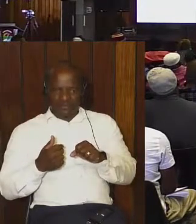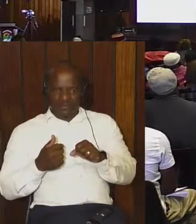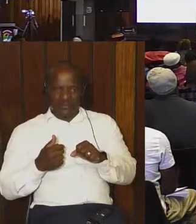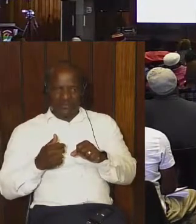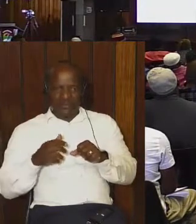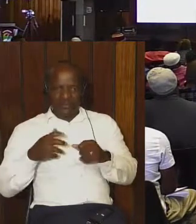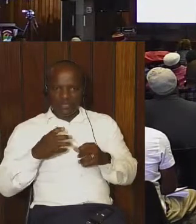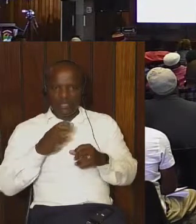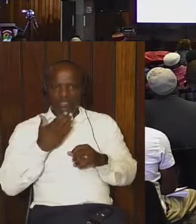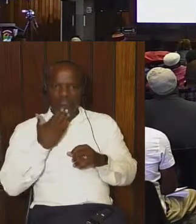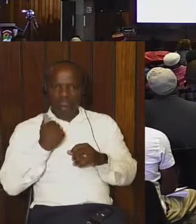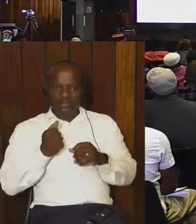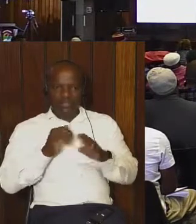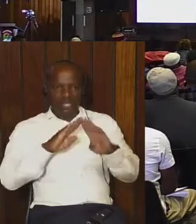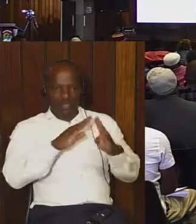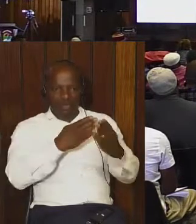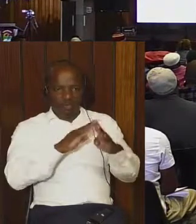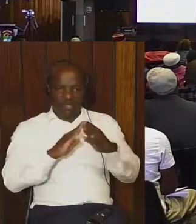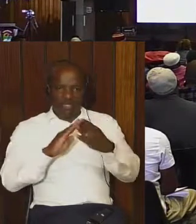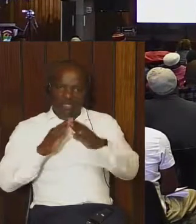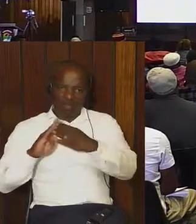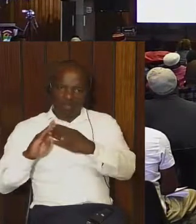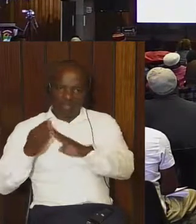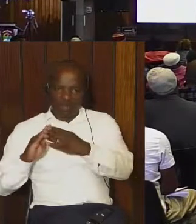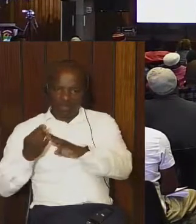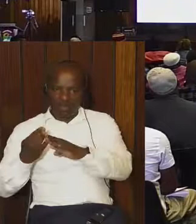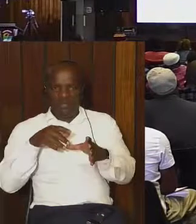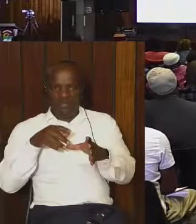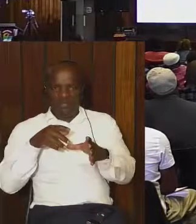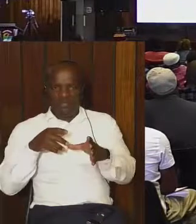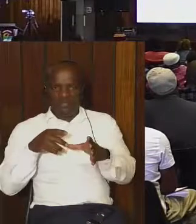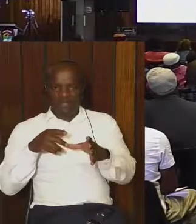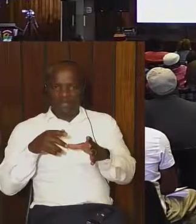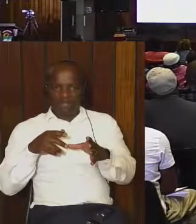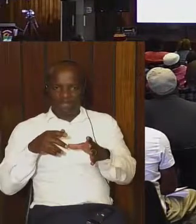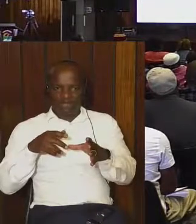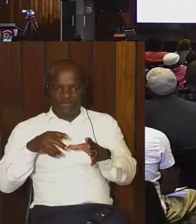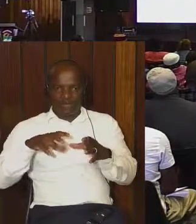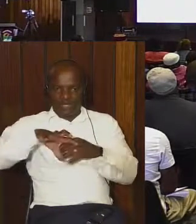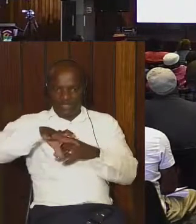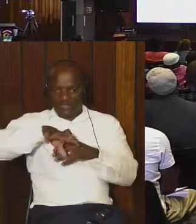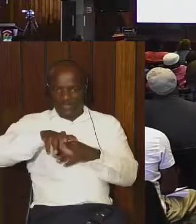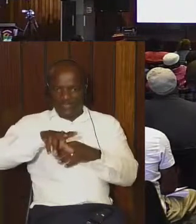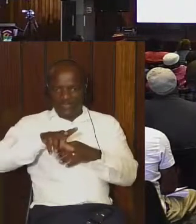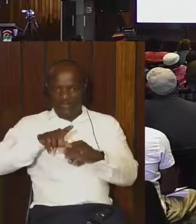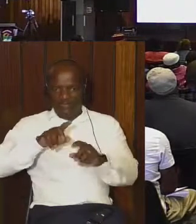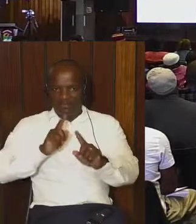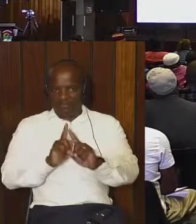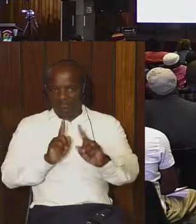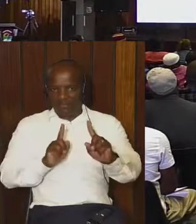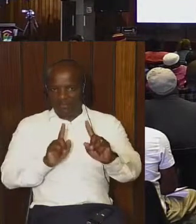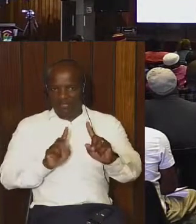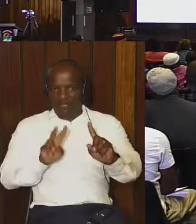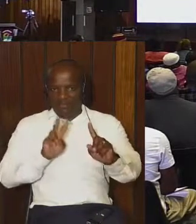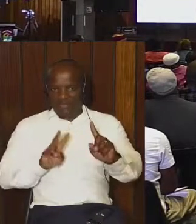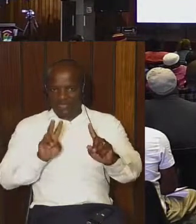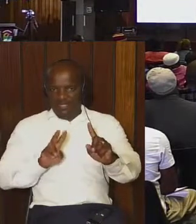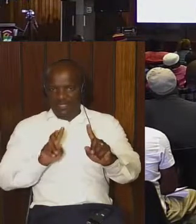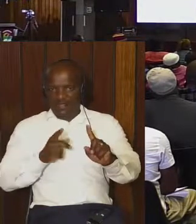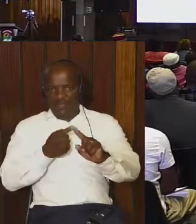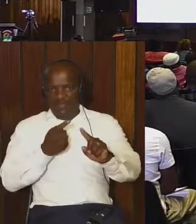townships, they are busy focusing towards Vereeniging, that is from